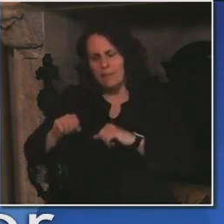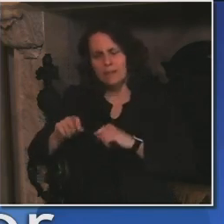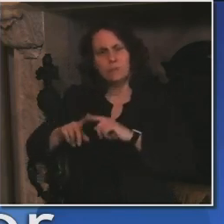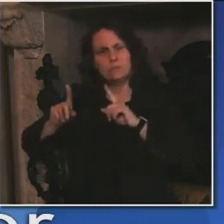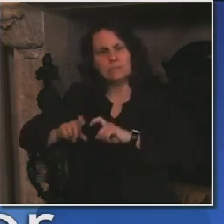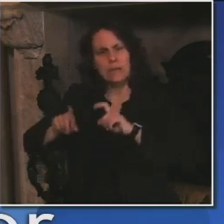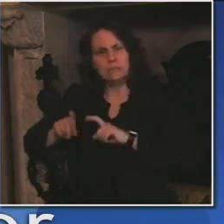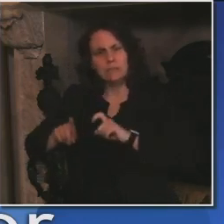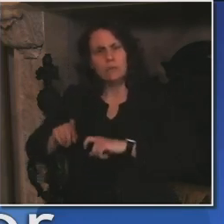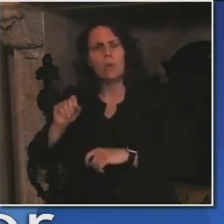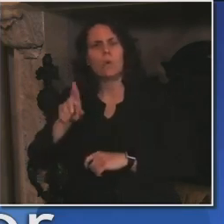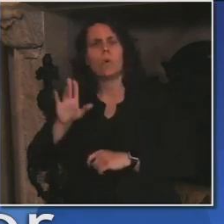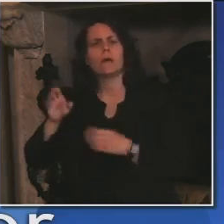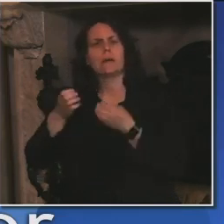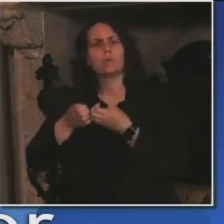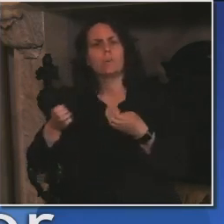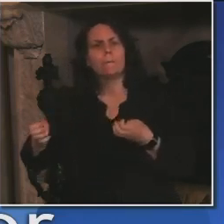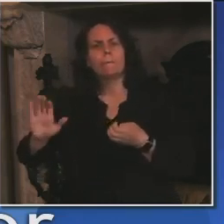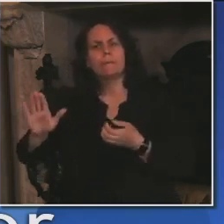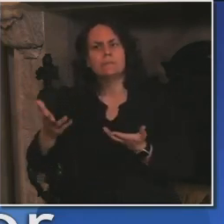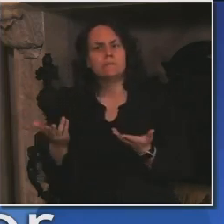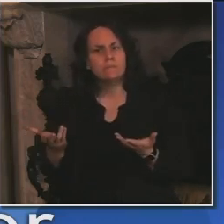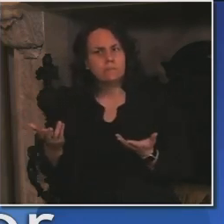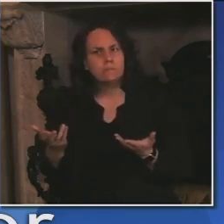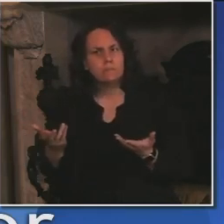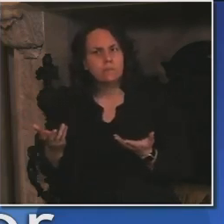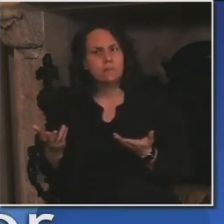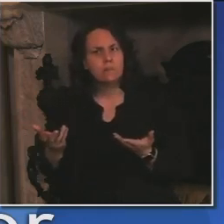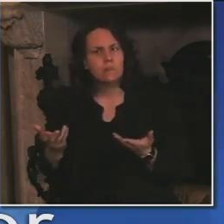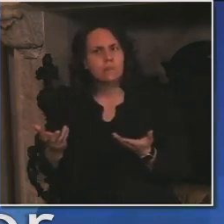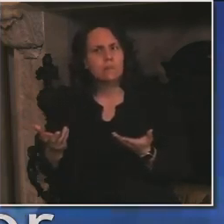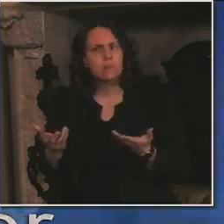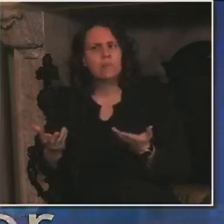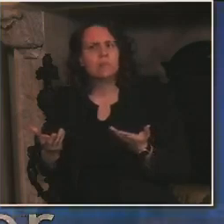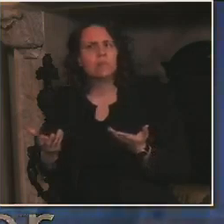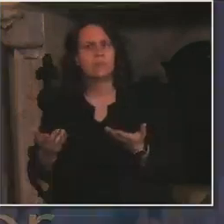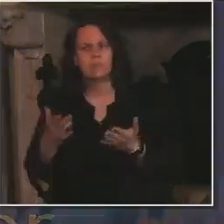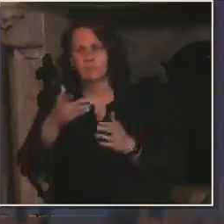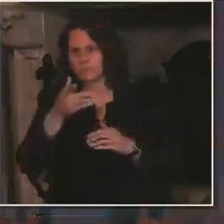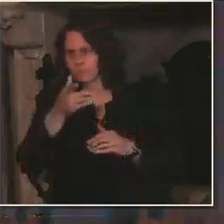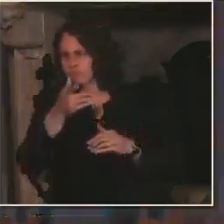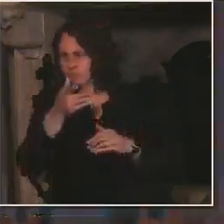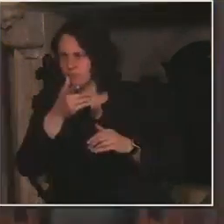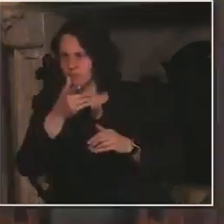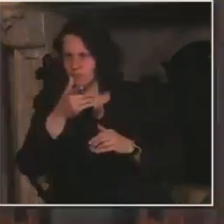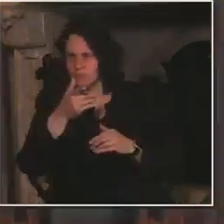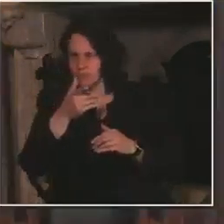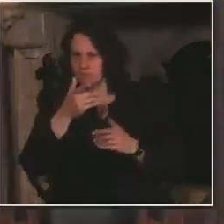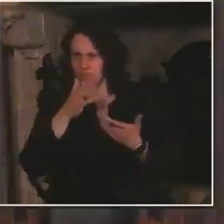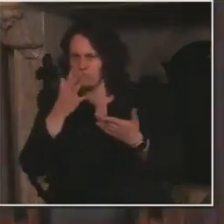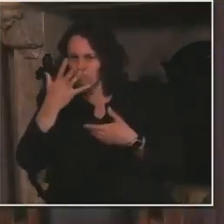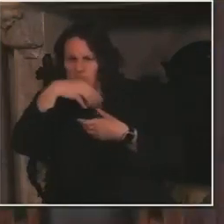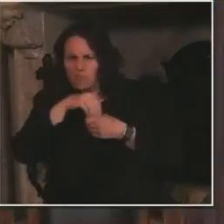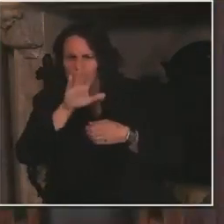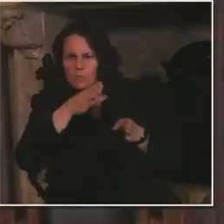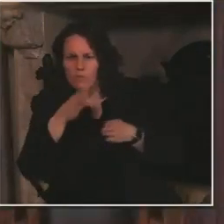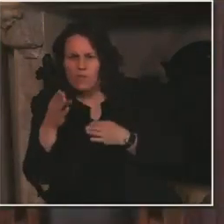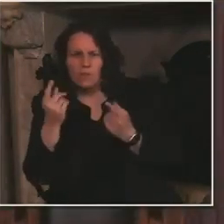you, or could you see the state implementing components of it? Well, certainly I think they've done some good work, but also as